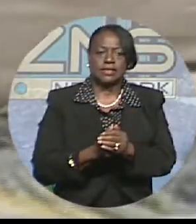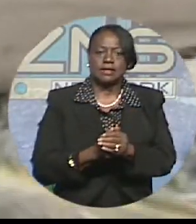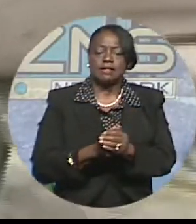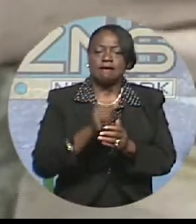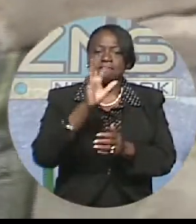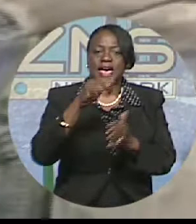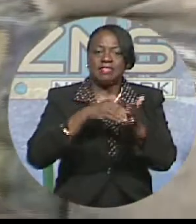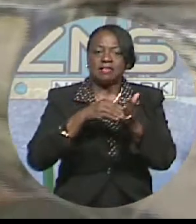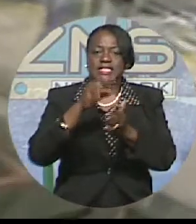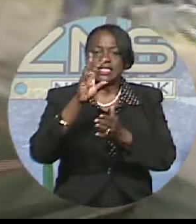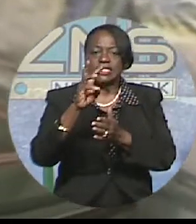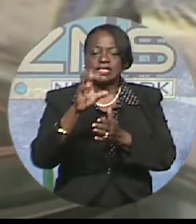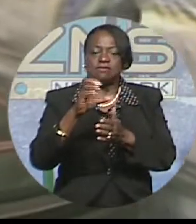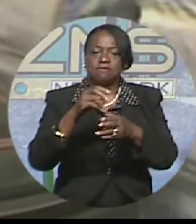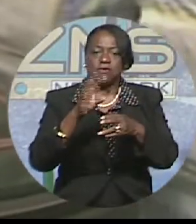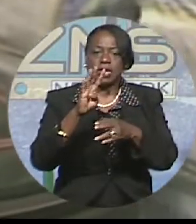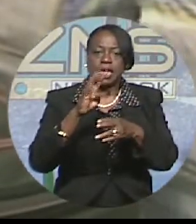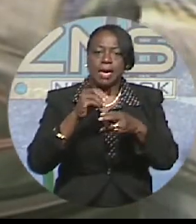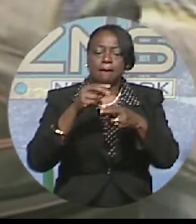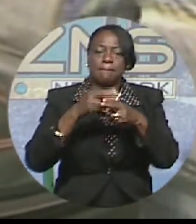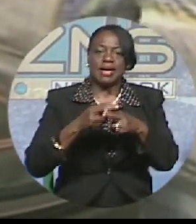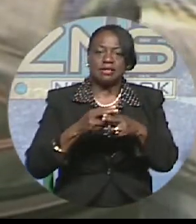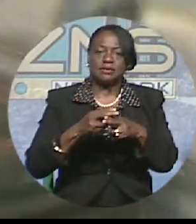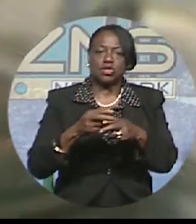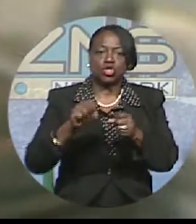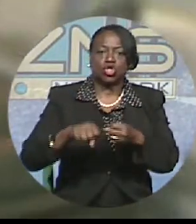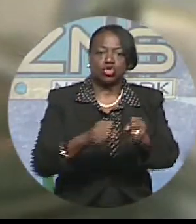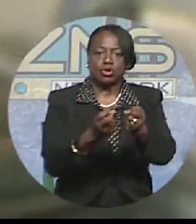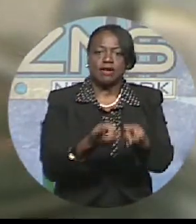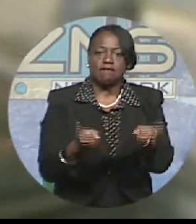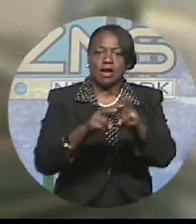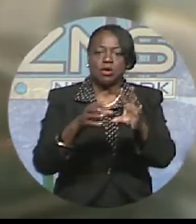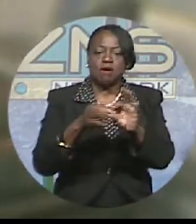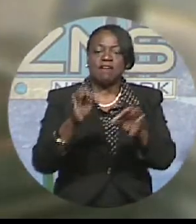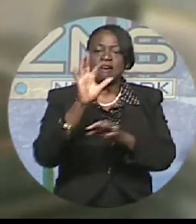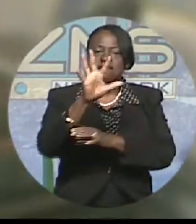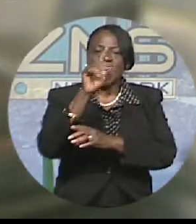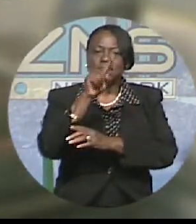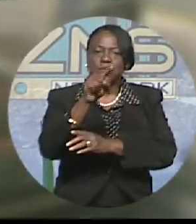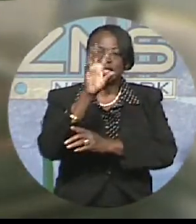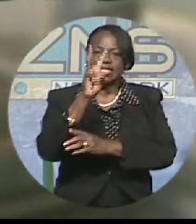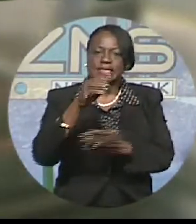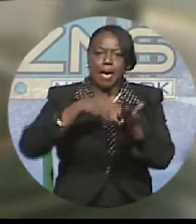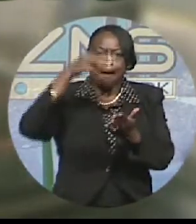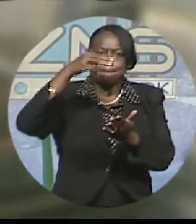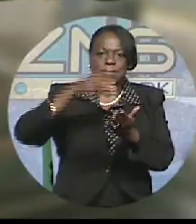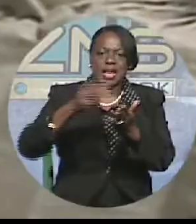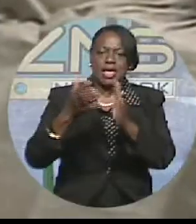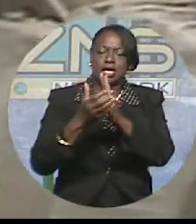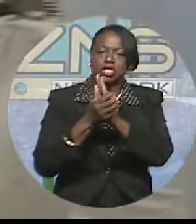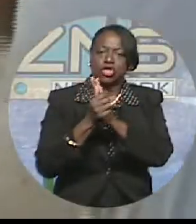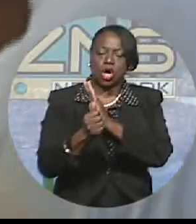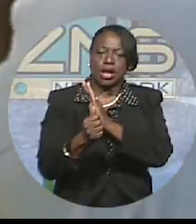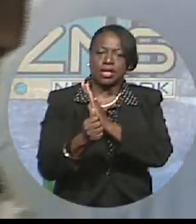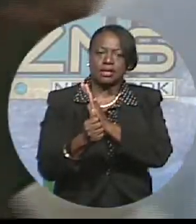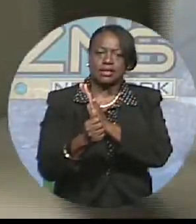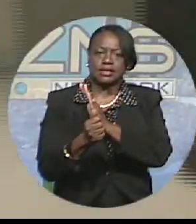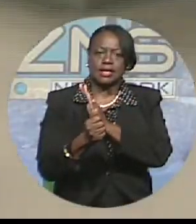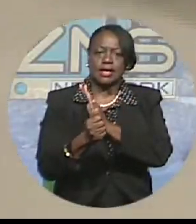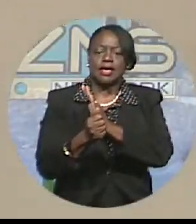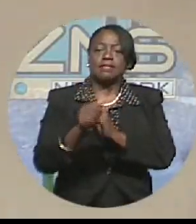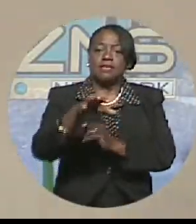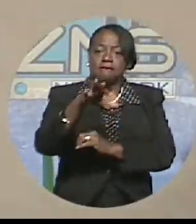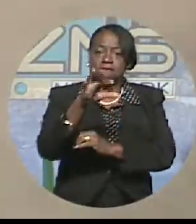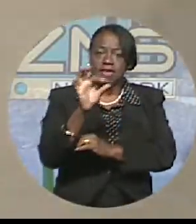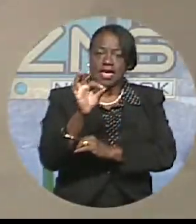5,640 pounds of marijuana has a street value of $5.6 million. But they also found a suitcase